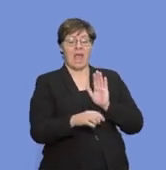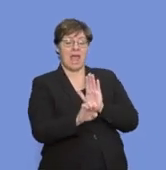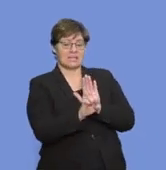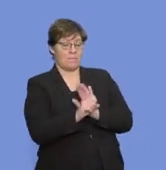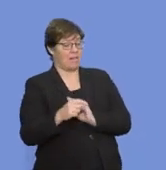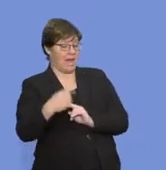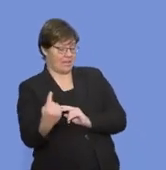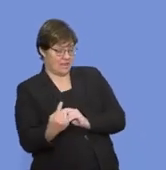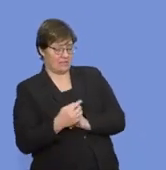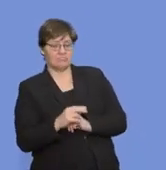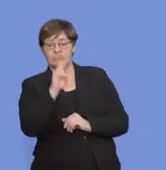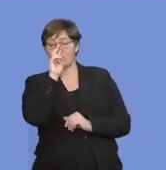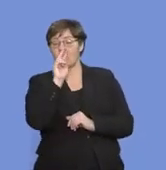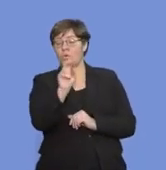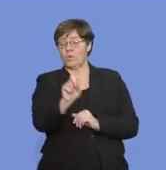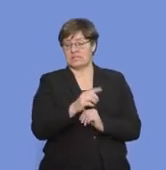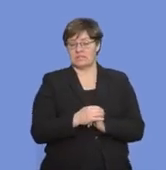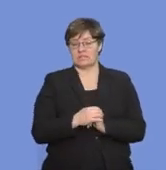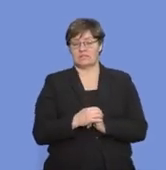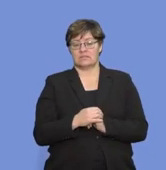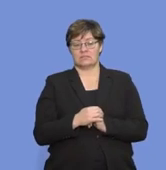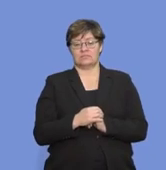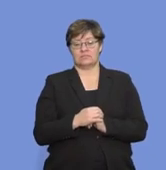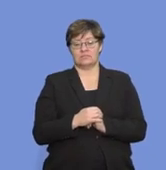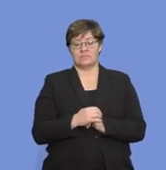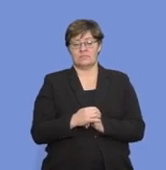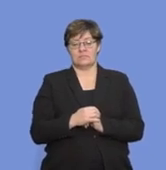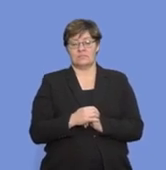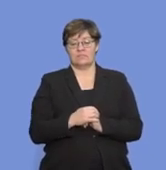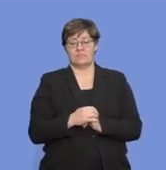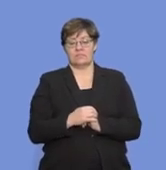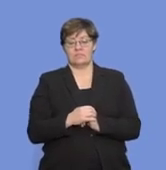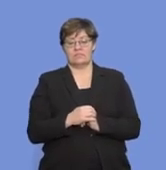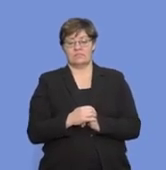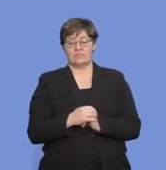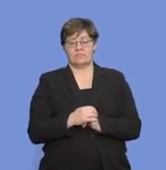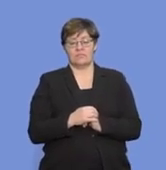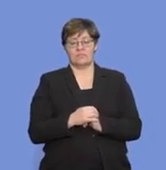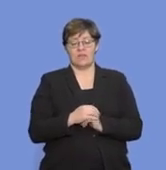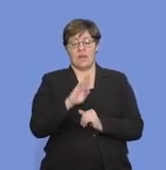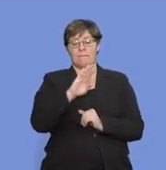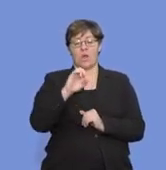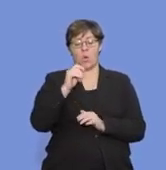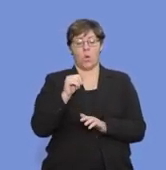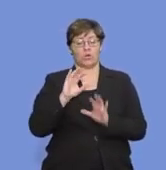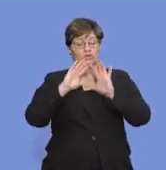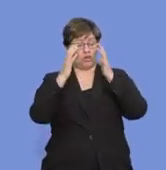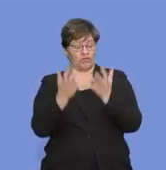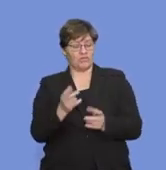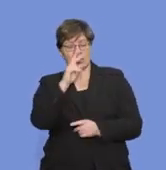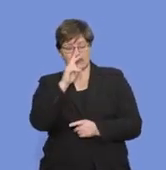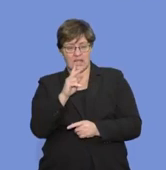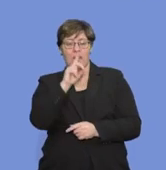All right, here's another example. If we have a look, and we had a look at this when we did